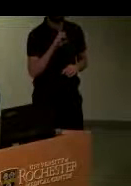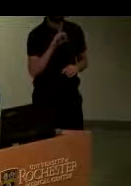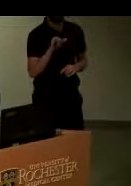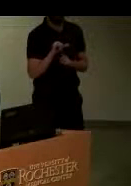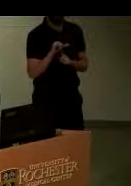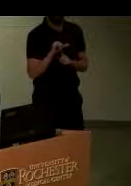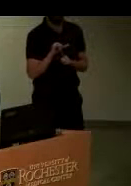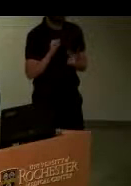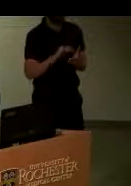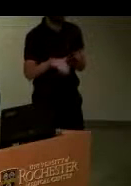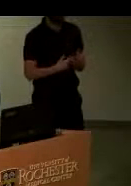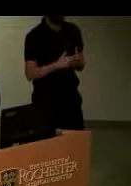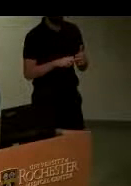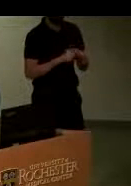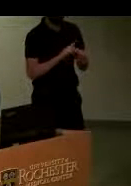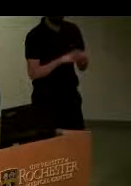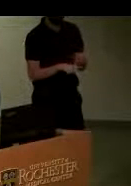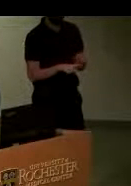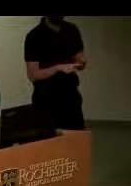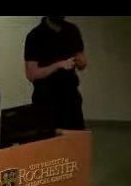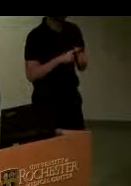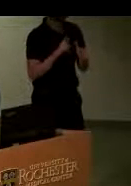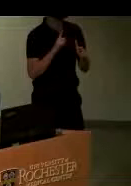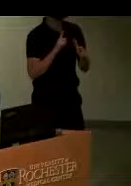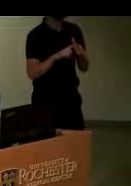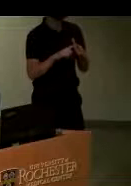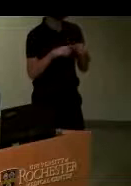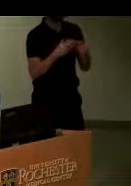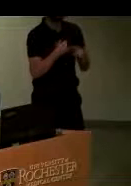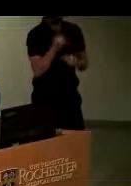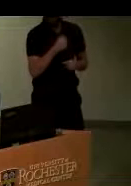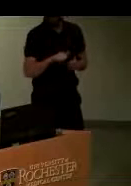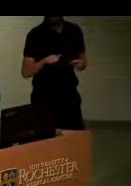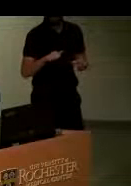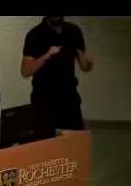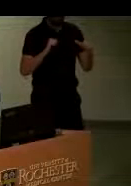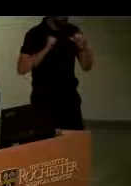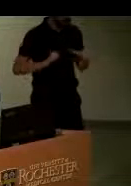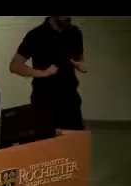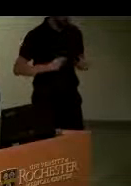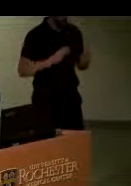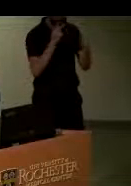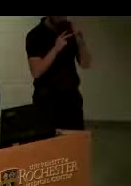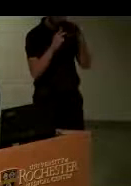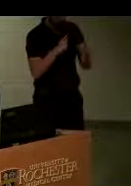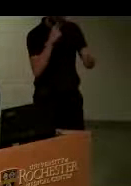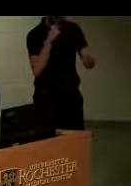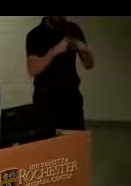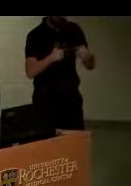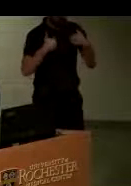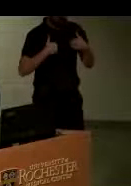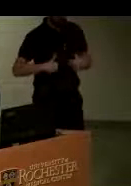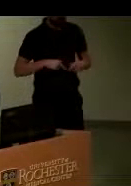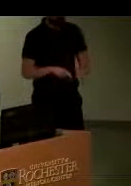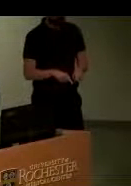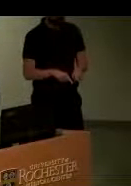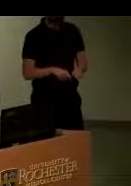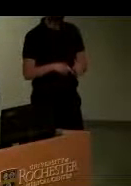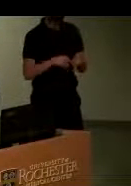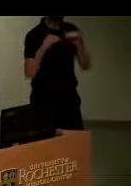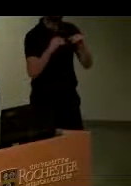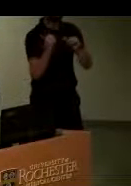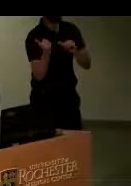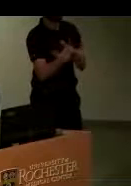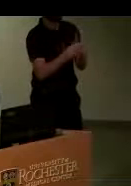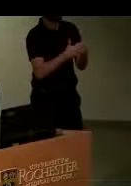And that's all they're given, and they can get any anatomic visualizations plus the cadaver to teach all the other students